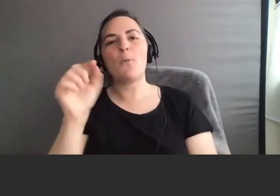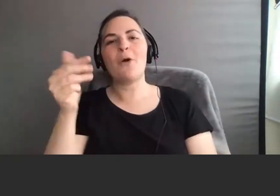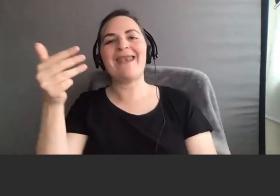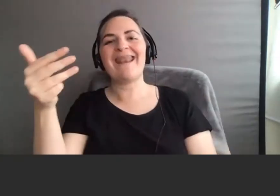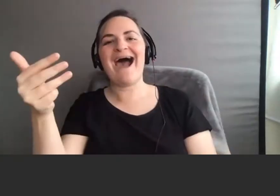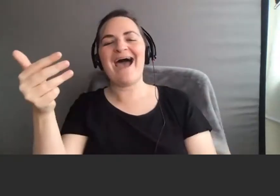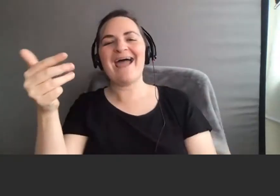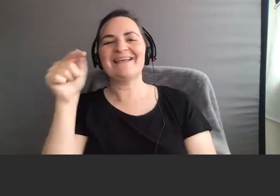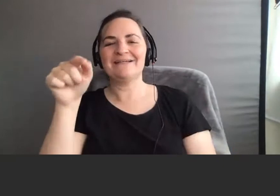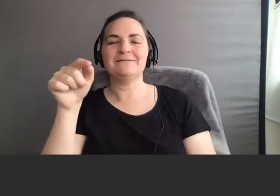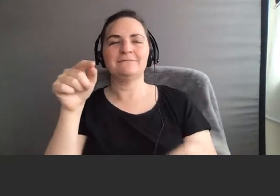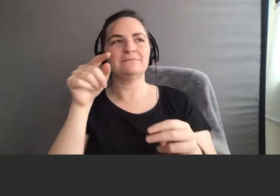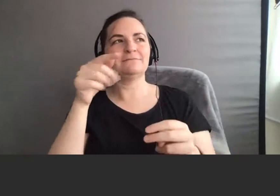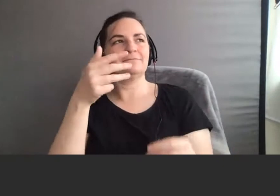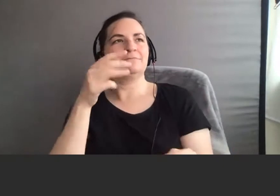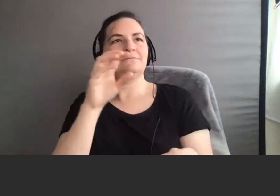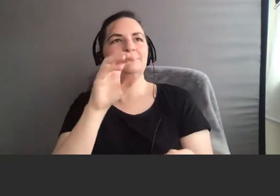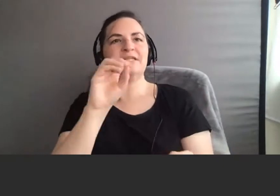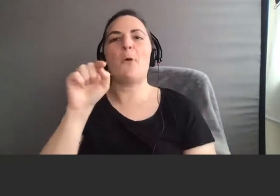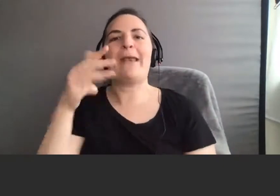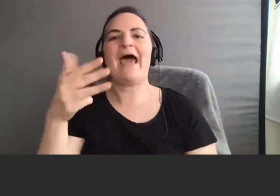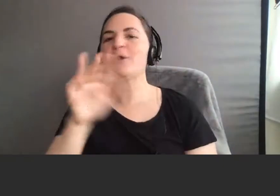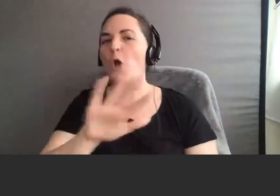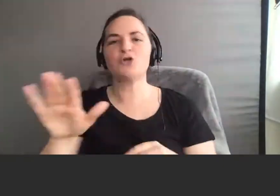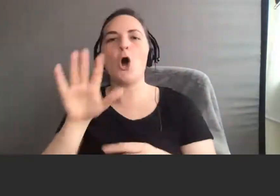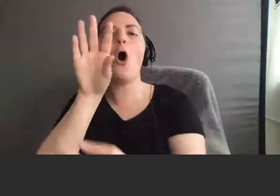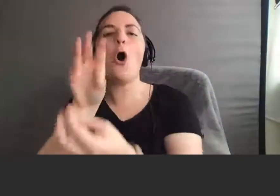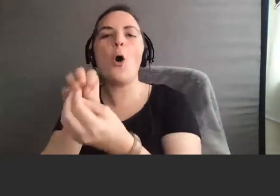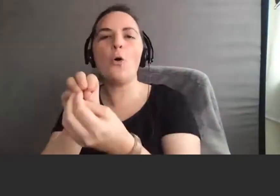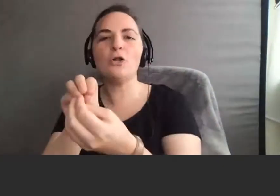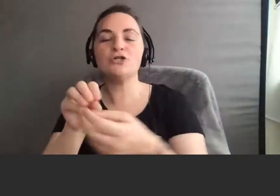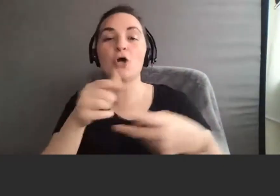it's 0.9 of something. So that would be